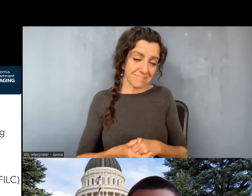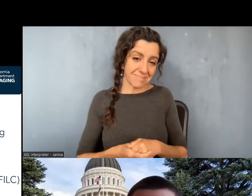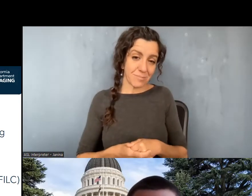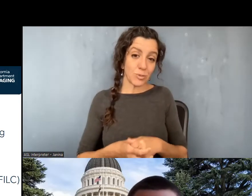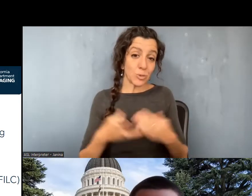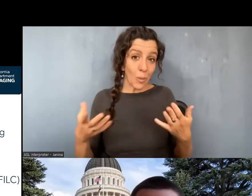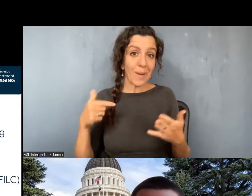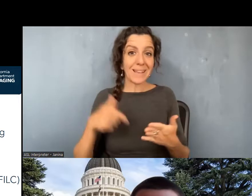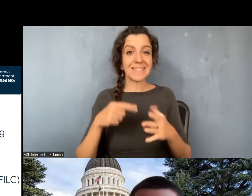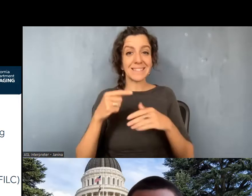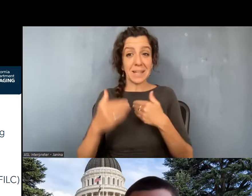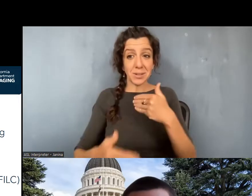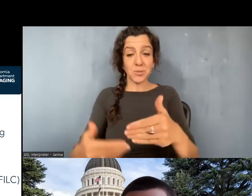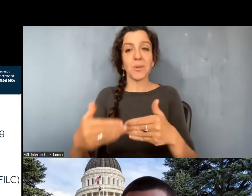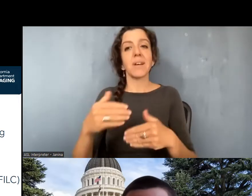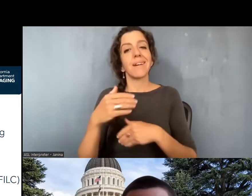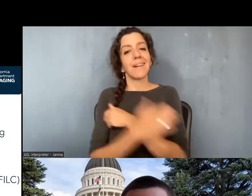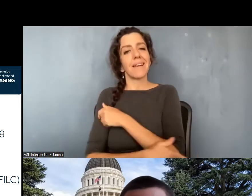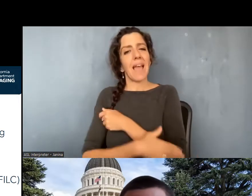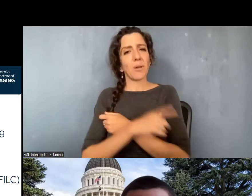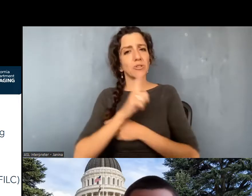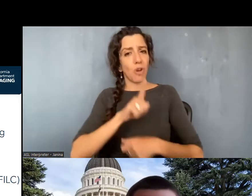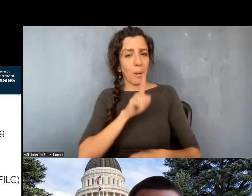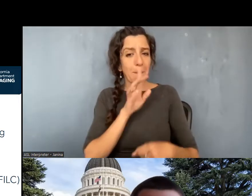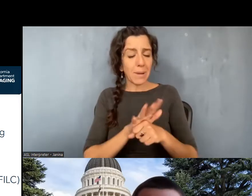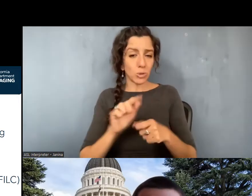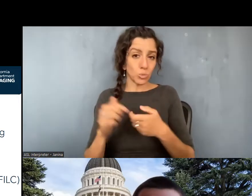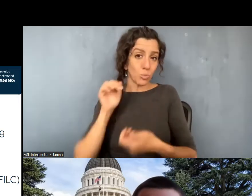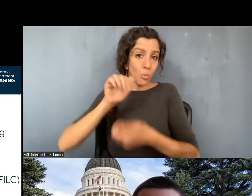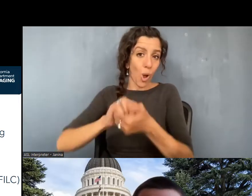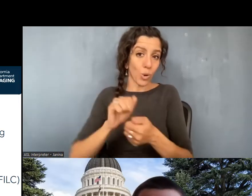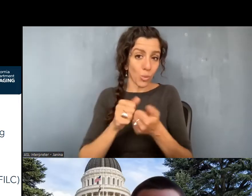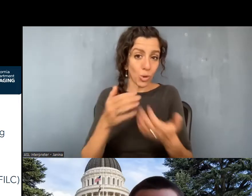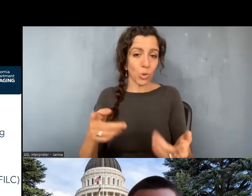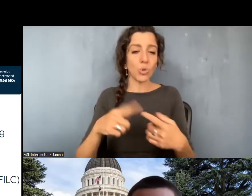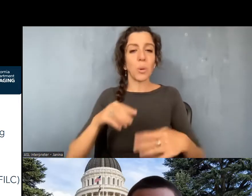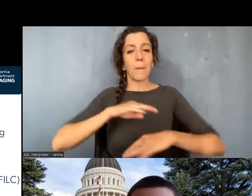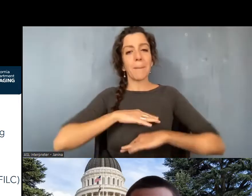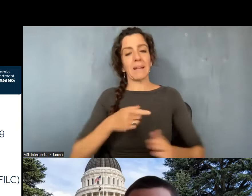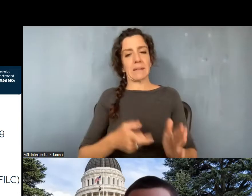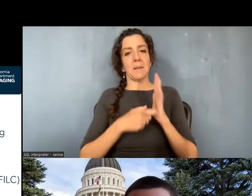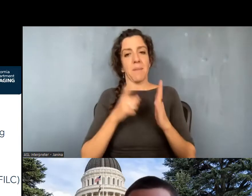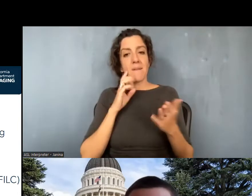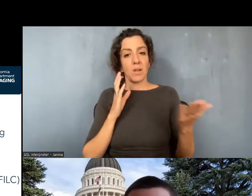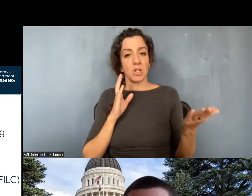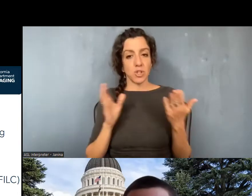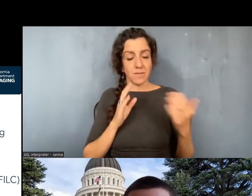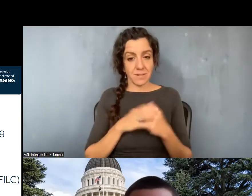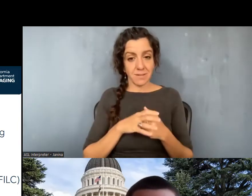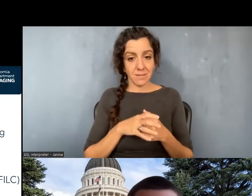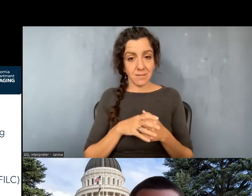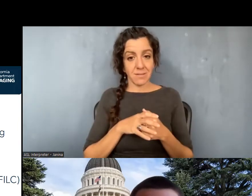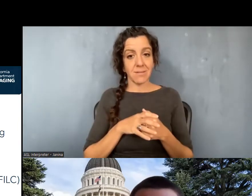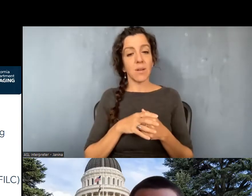initiative continues to move forward, counties remain committed to partnering in order to meet the growing demand for services, achieve equity, retain